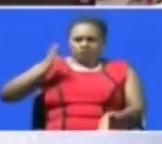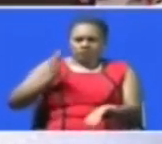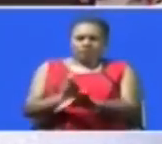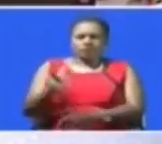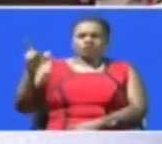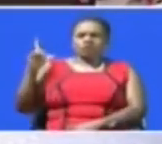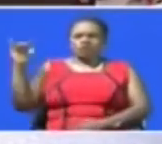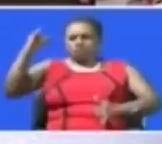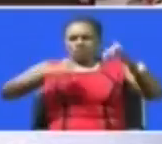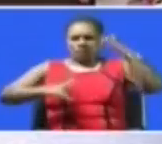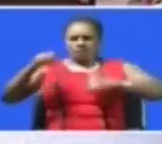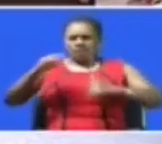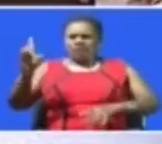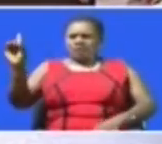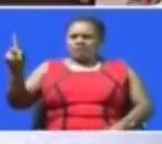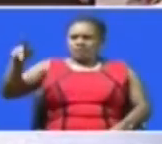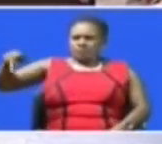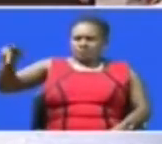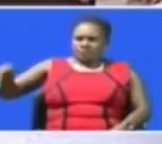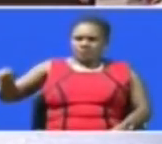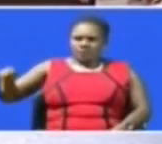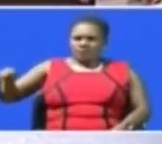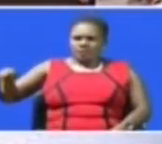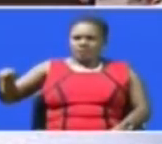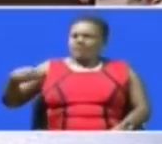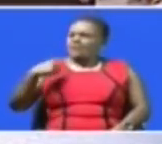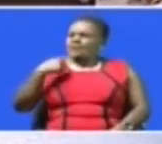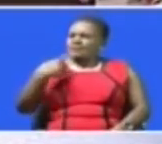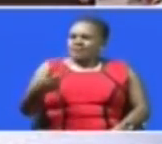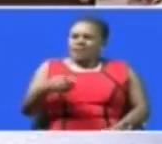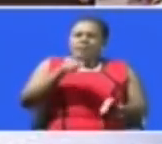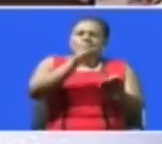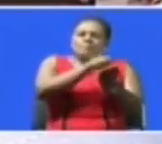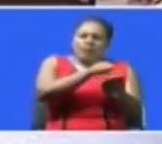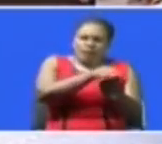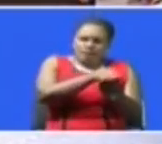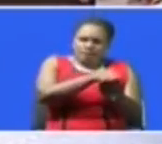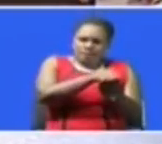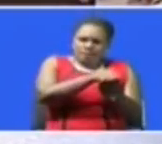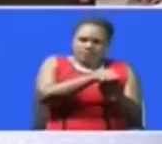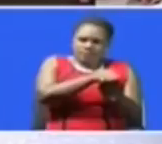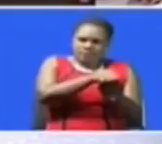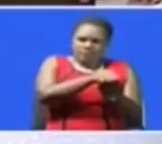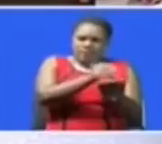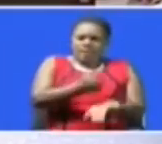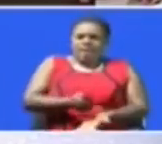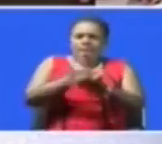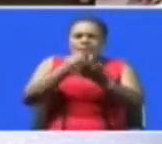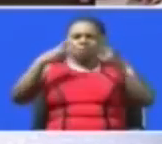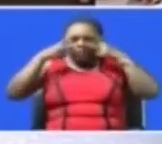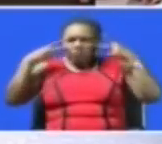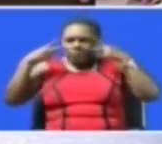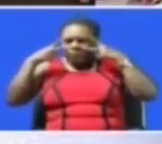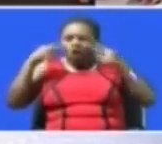Justice and Legal Affairs today, Director of Public Prosecutions, that is Noordin Haji, said banks lead in aiding and abetting of terrorism and